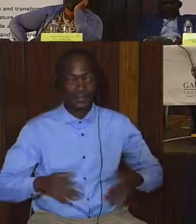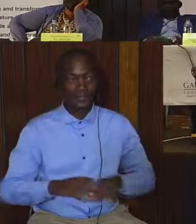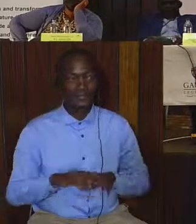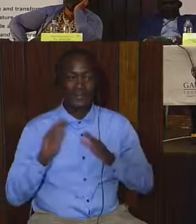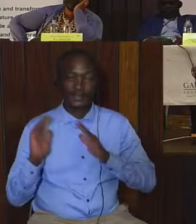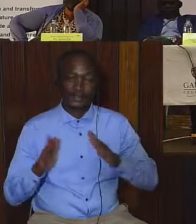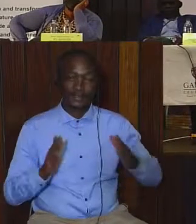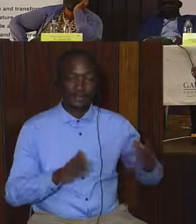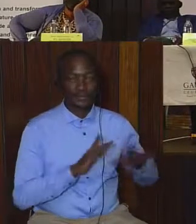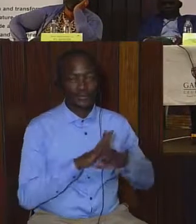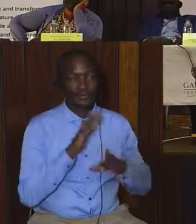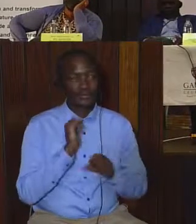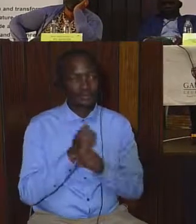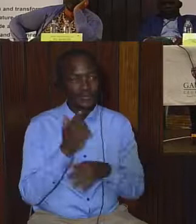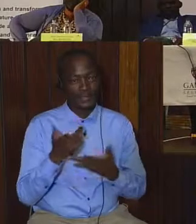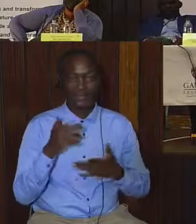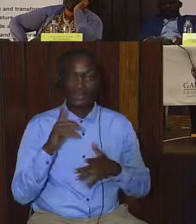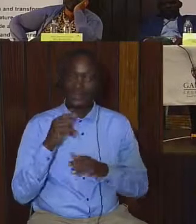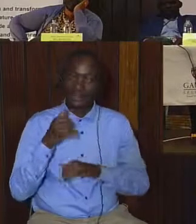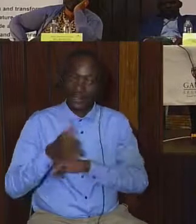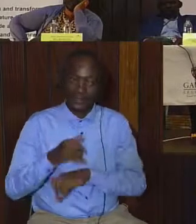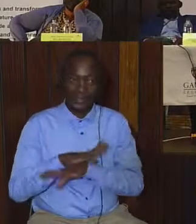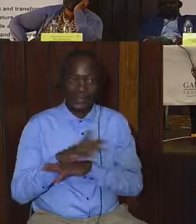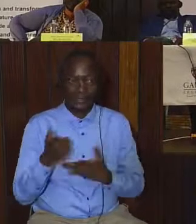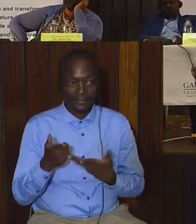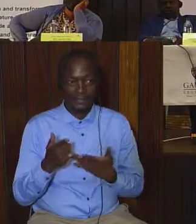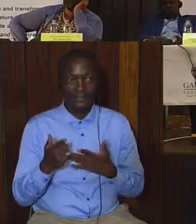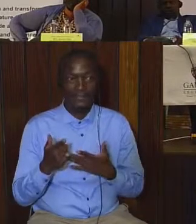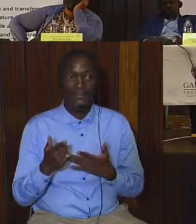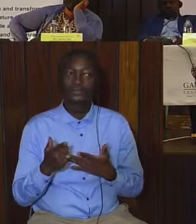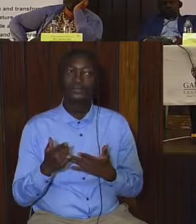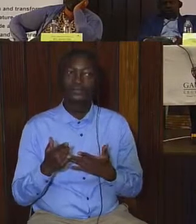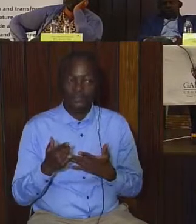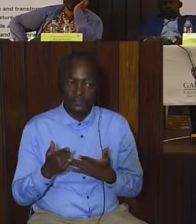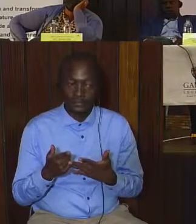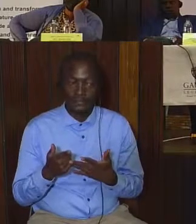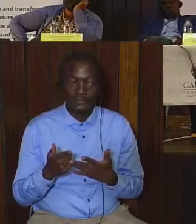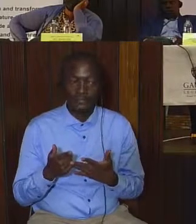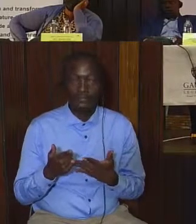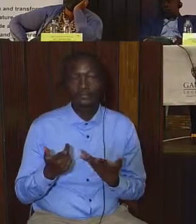an arrangement that was here earlier which was not going to be conducive. So,